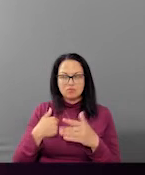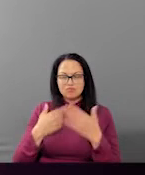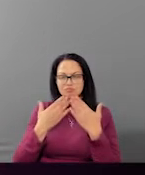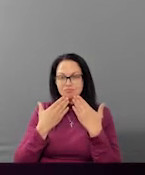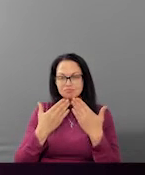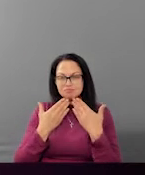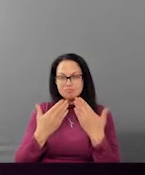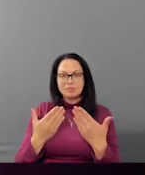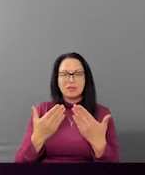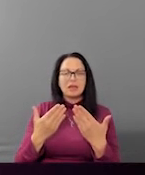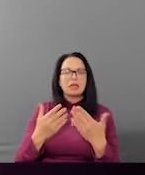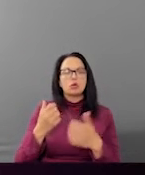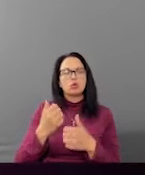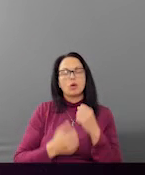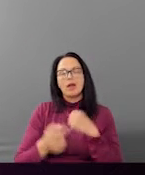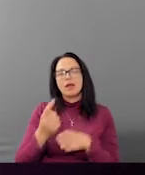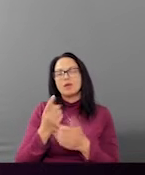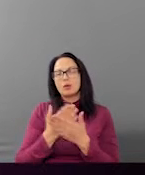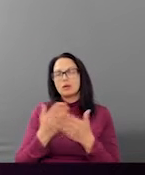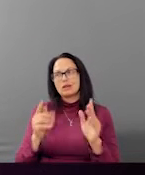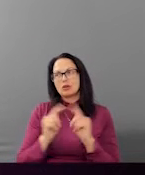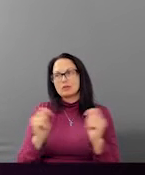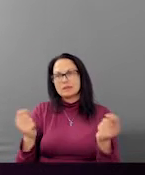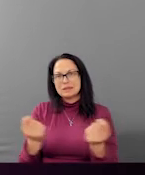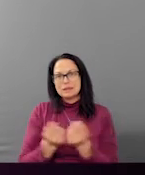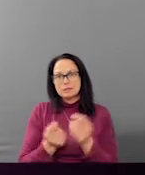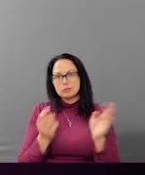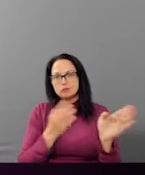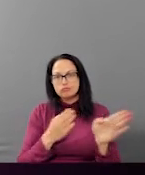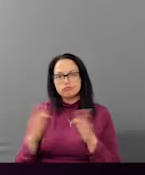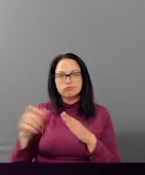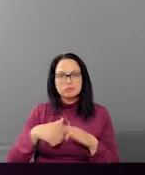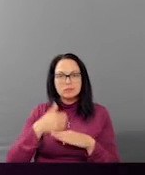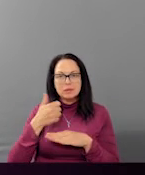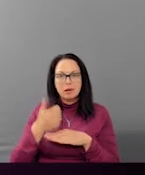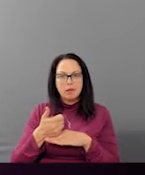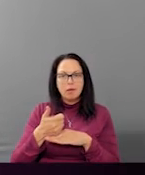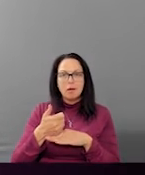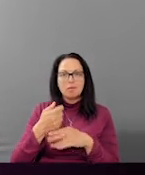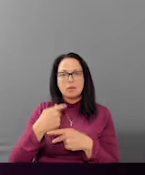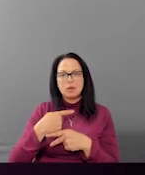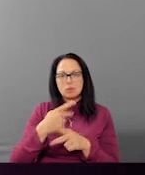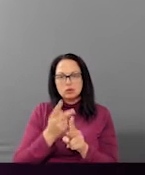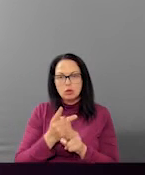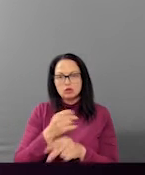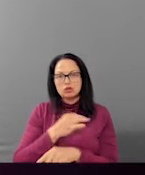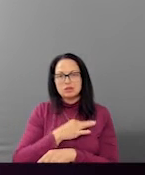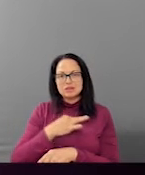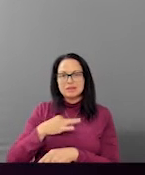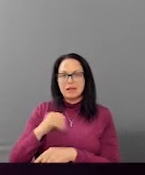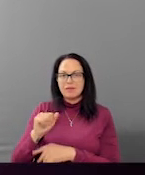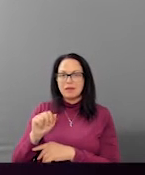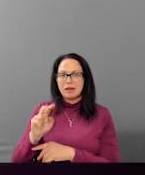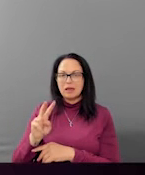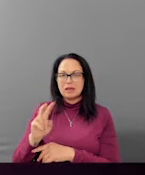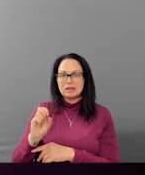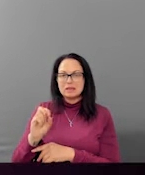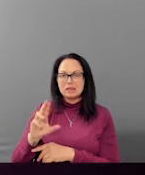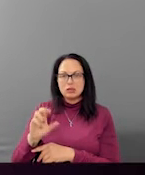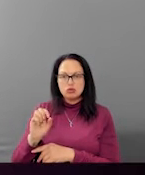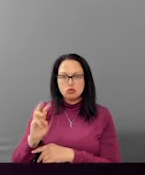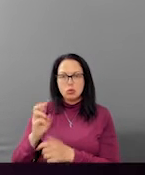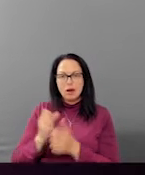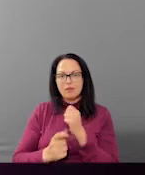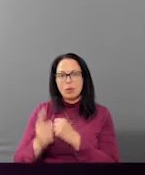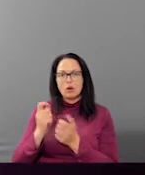to Michelle, Gabe, the whole organizing team, the production staff, the AV crew, everyone who helped put this